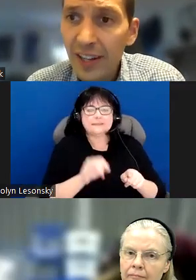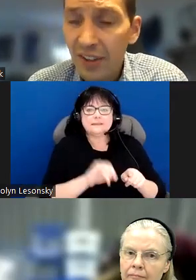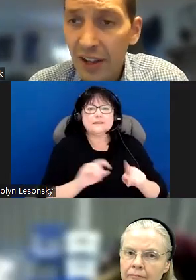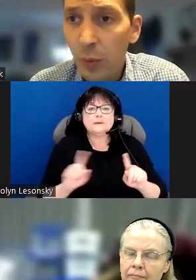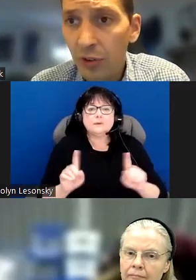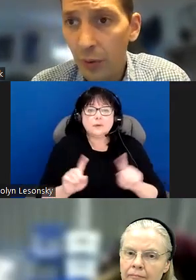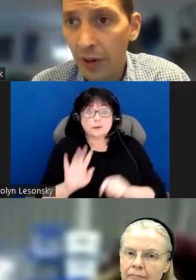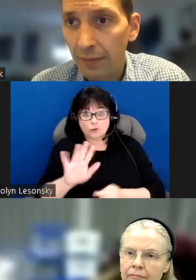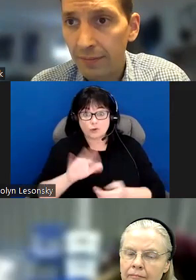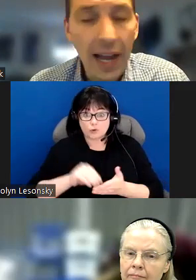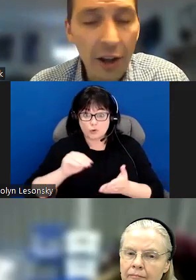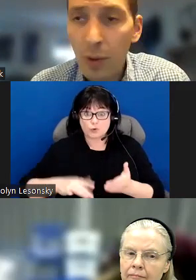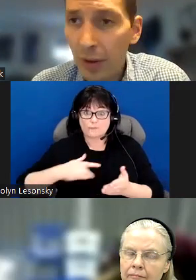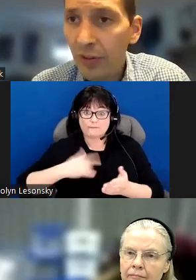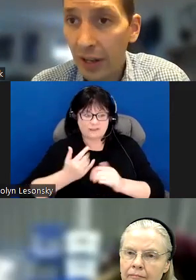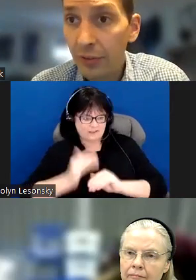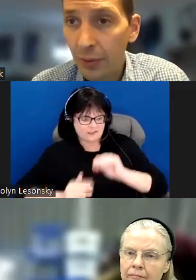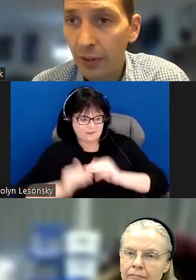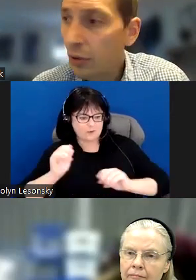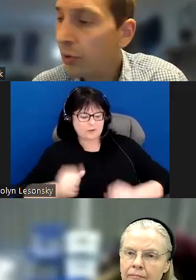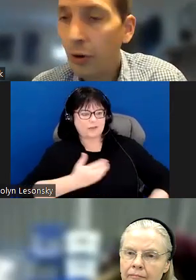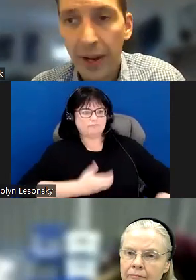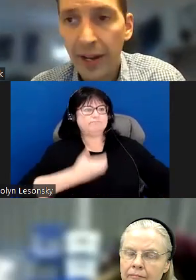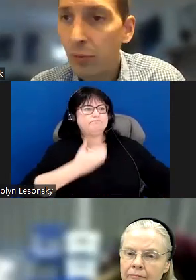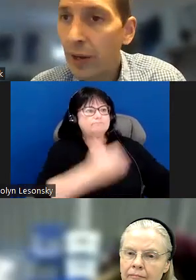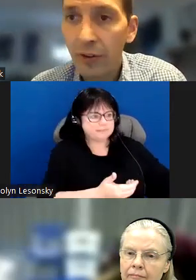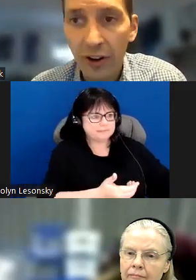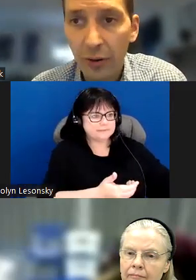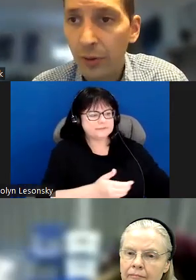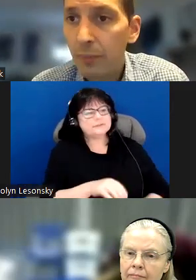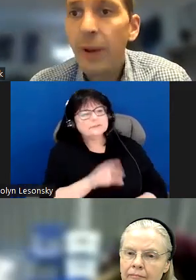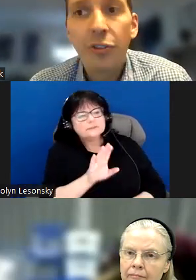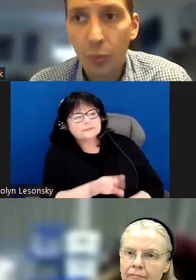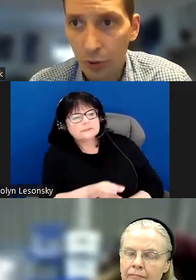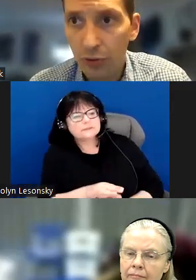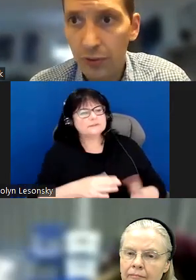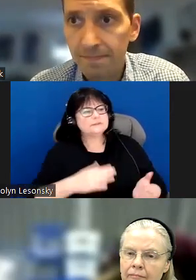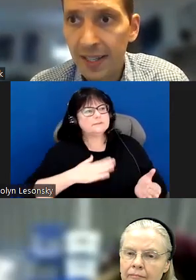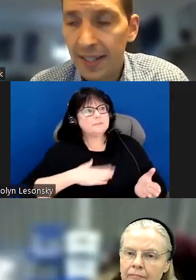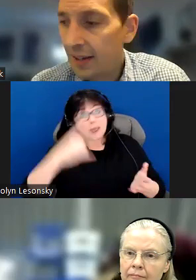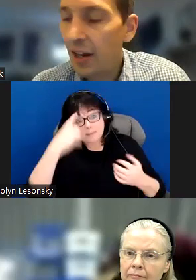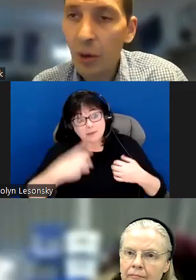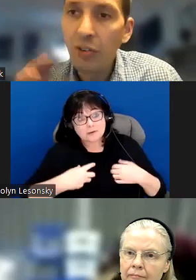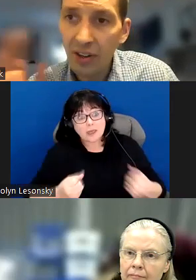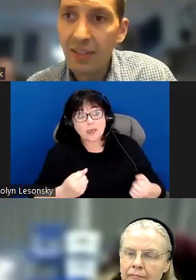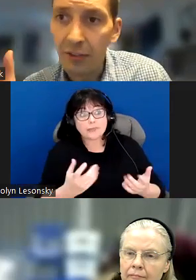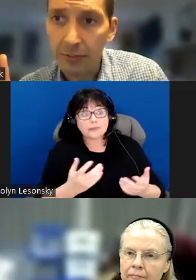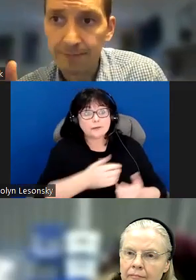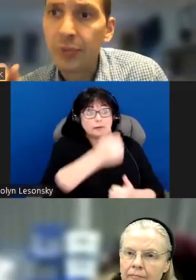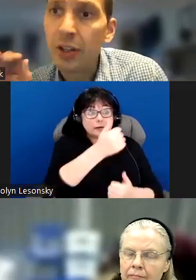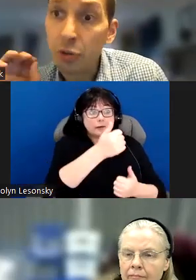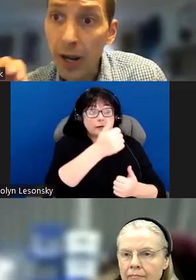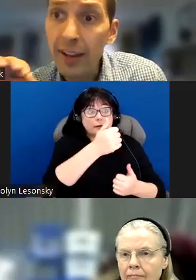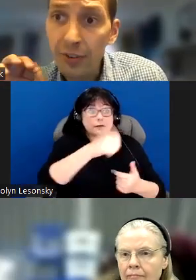feel like they can tell you what's going on. How's my mental health doing? Good or bad, great or terrible? best or worst. I'll always say